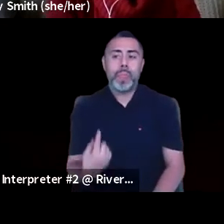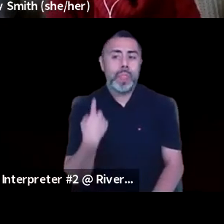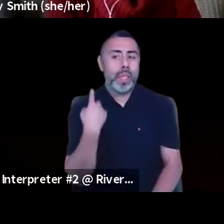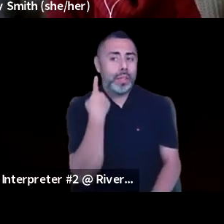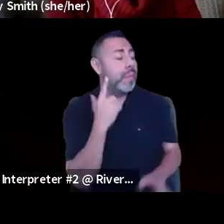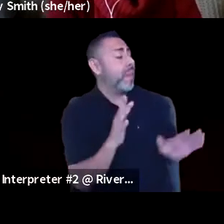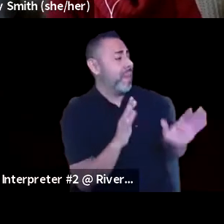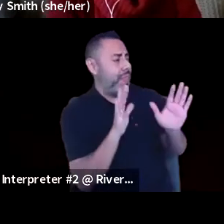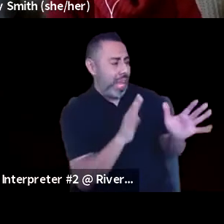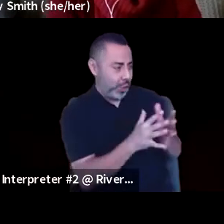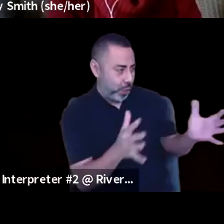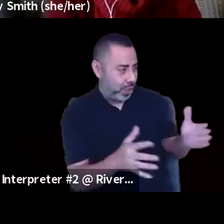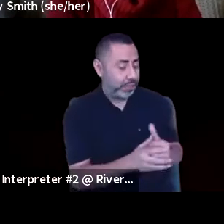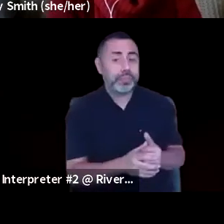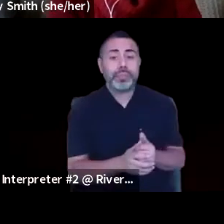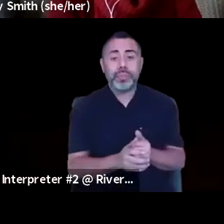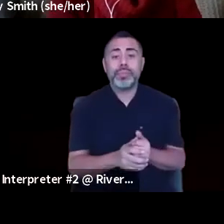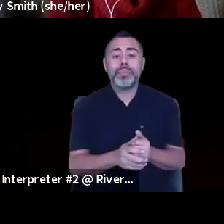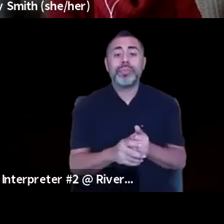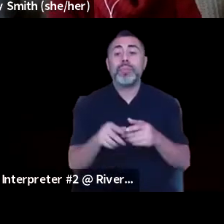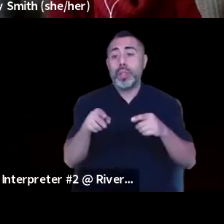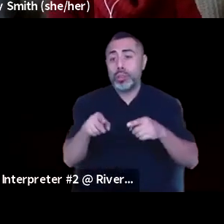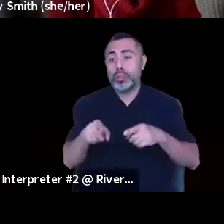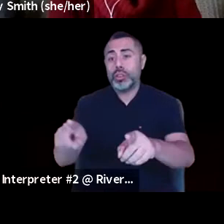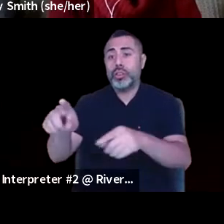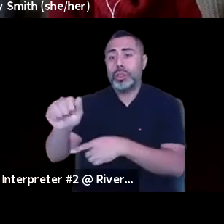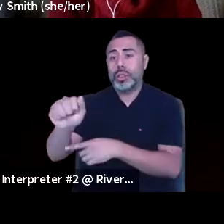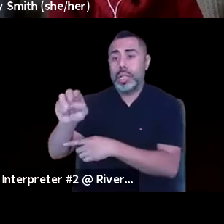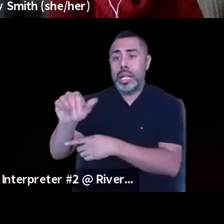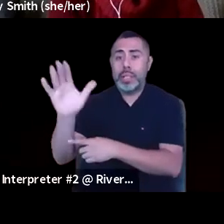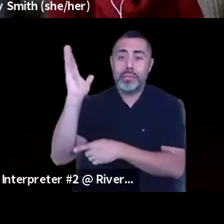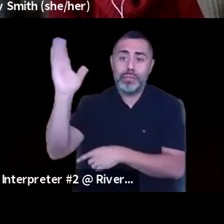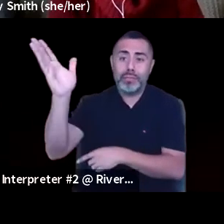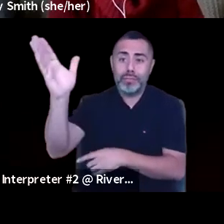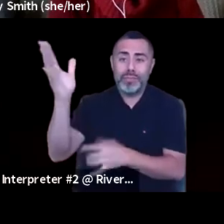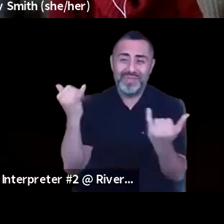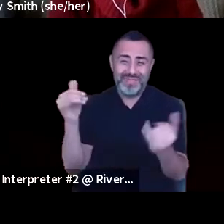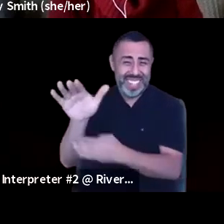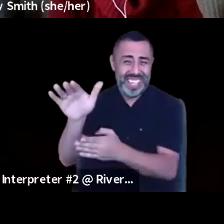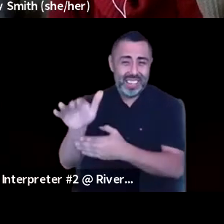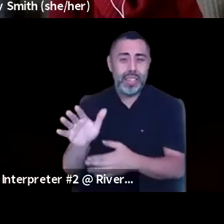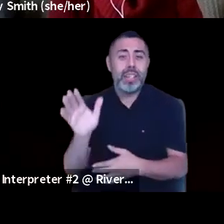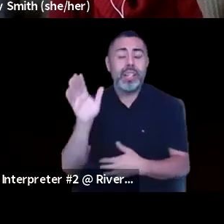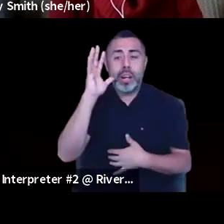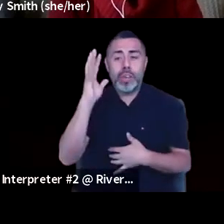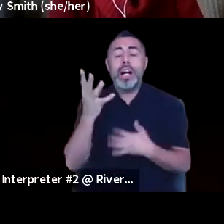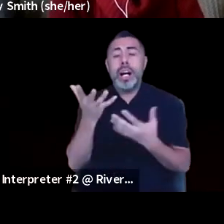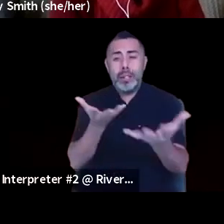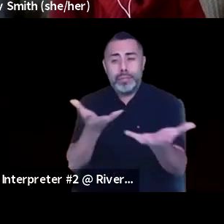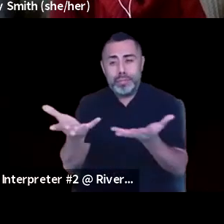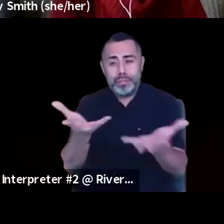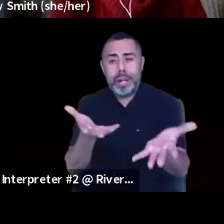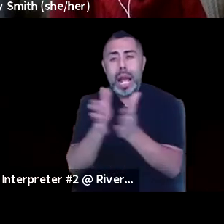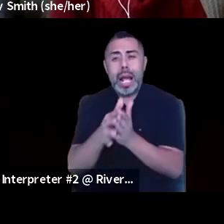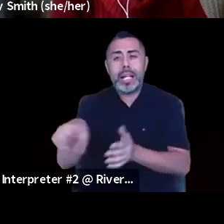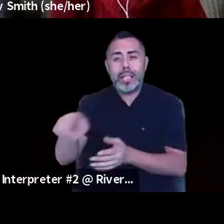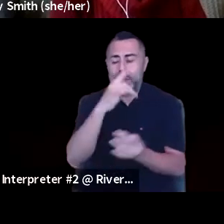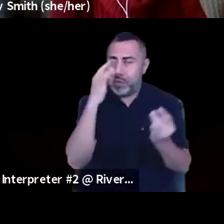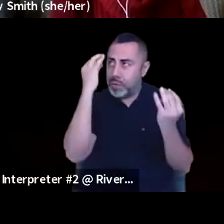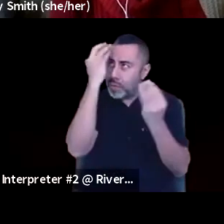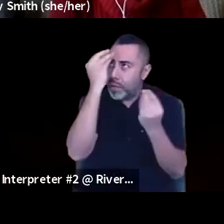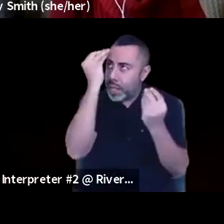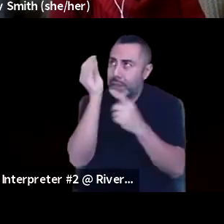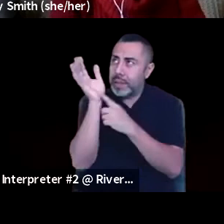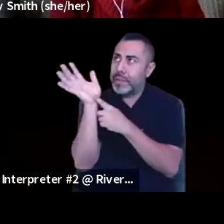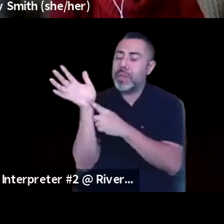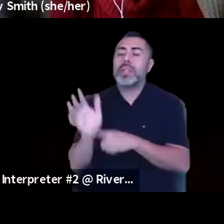so throughout Amy's talk this afternoon, we are going to be engaging in a reflective five. So we'll be pausing in between sections